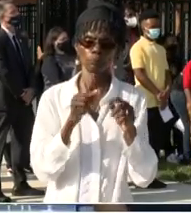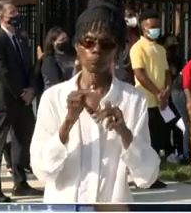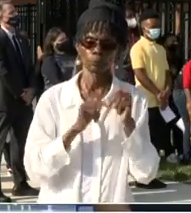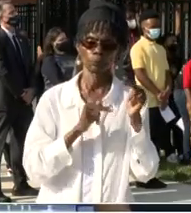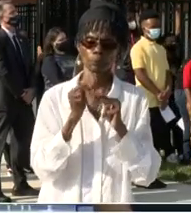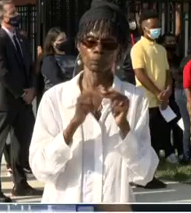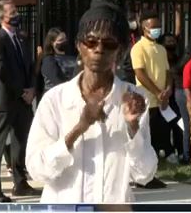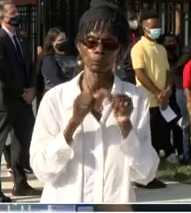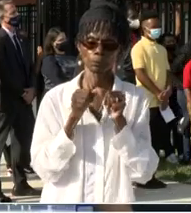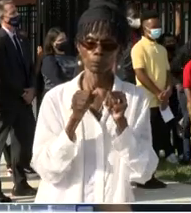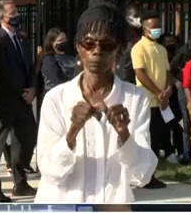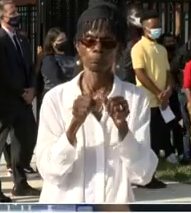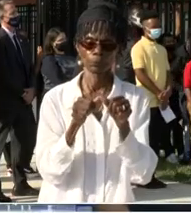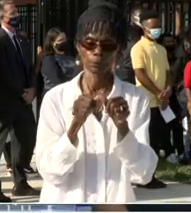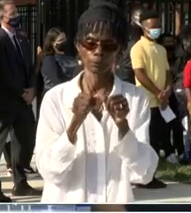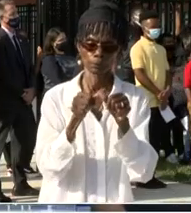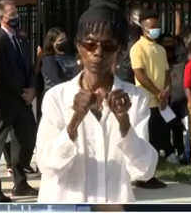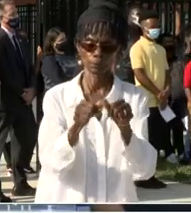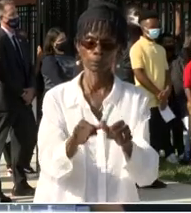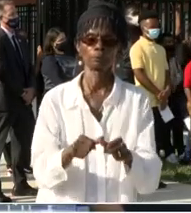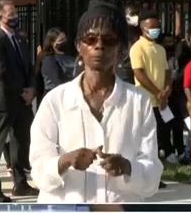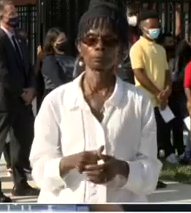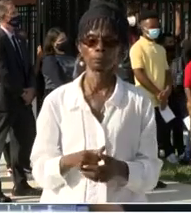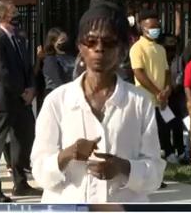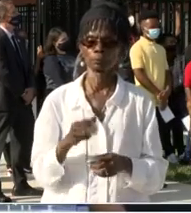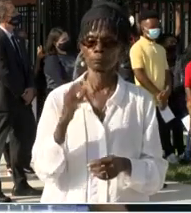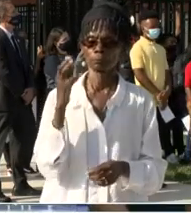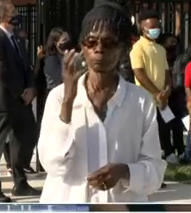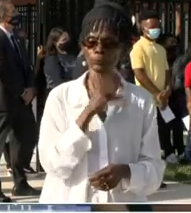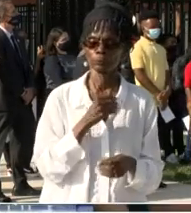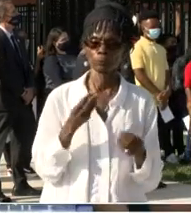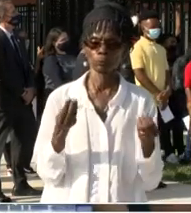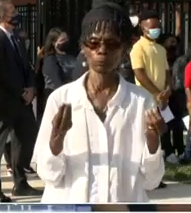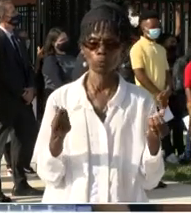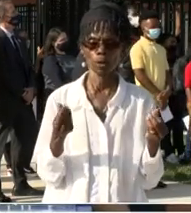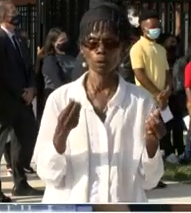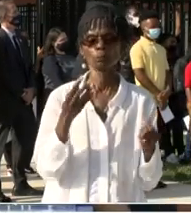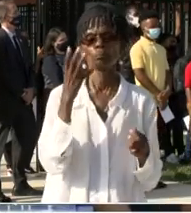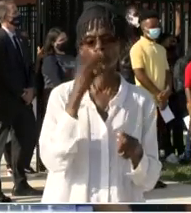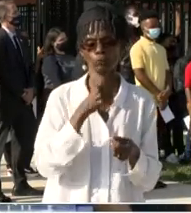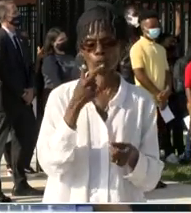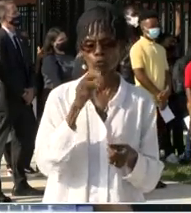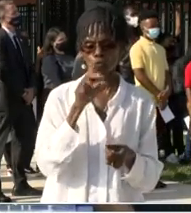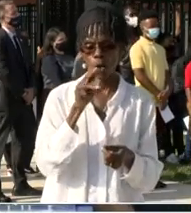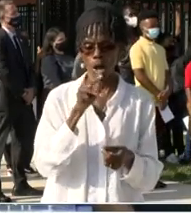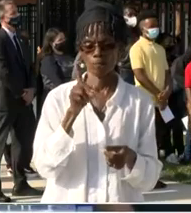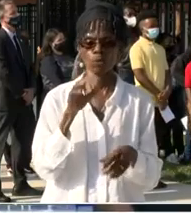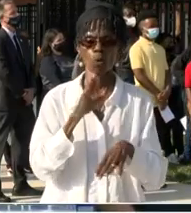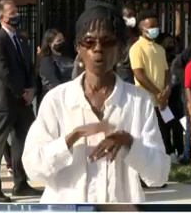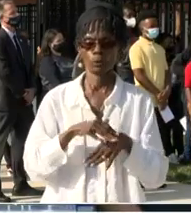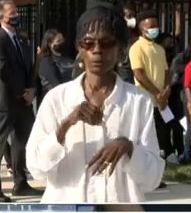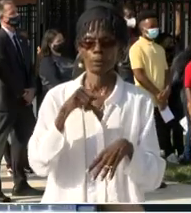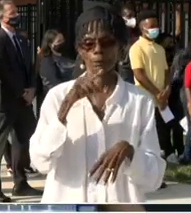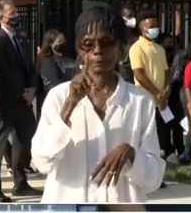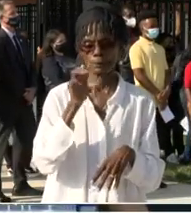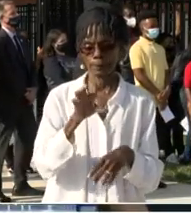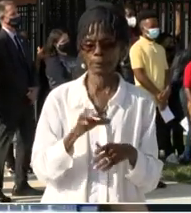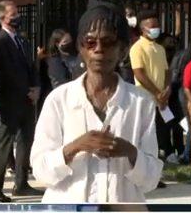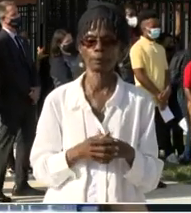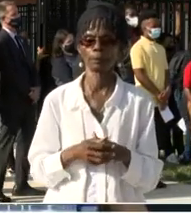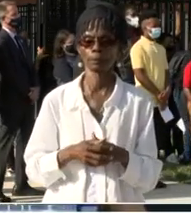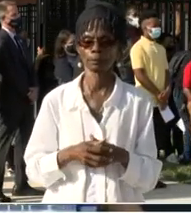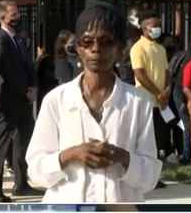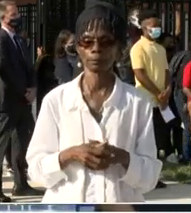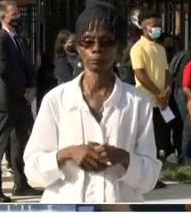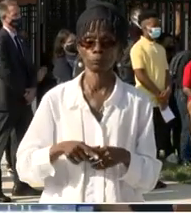District of Columbia's real estate portfolio. That includes the work that we've done and the construction that we began here back